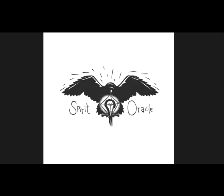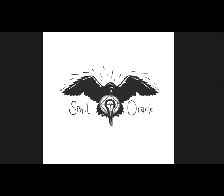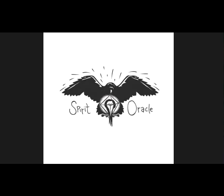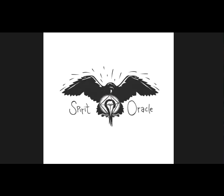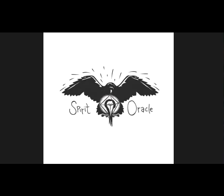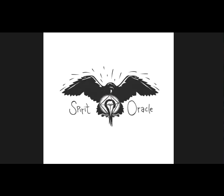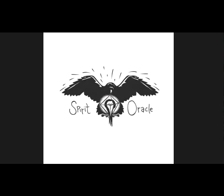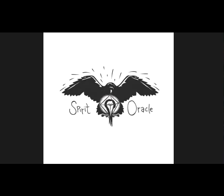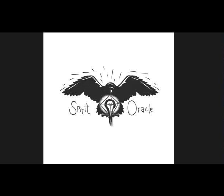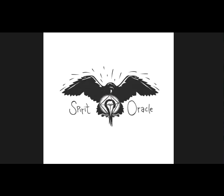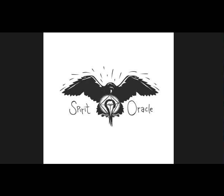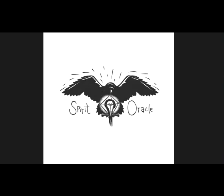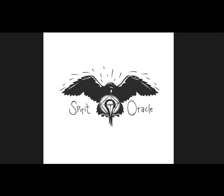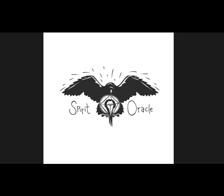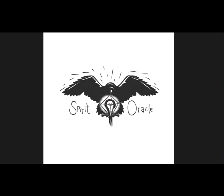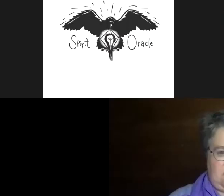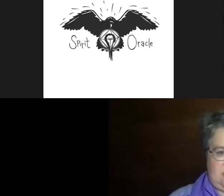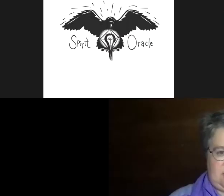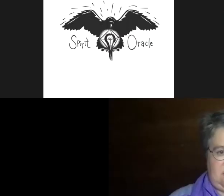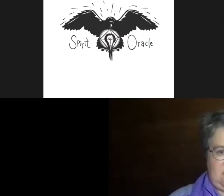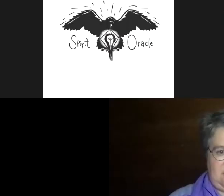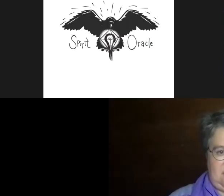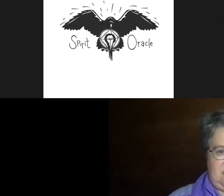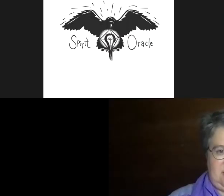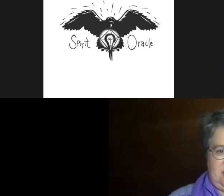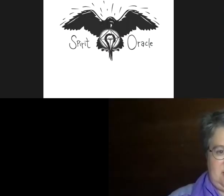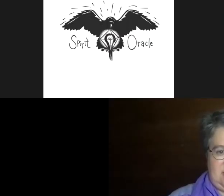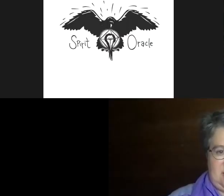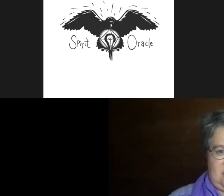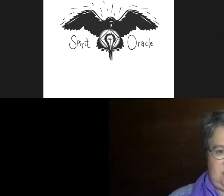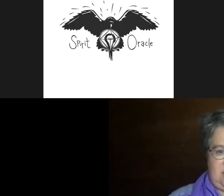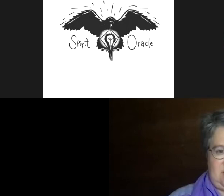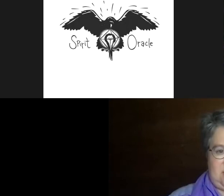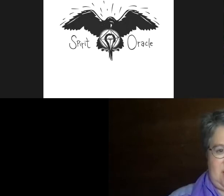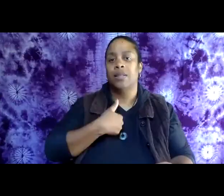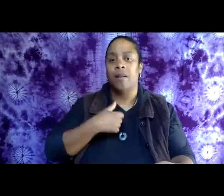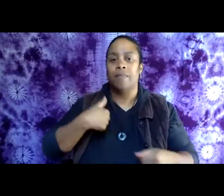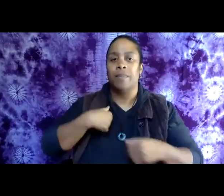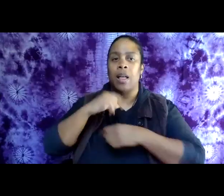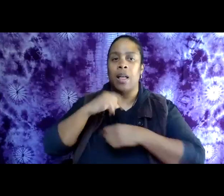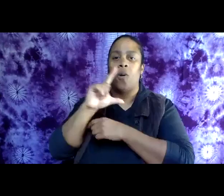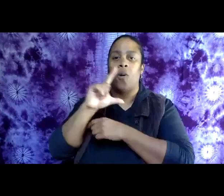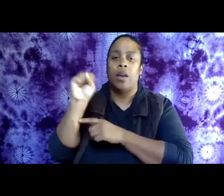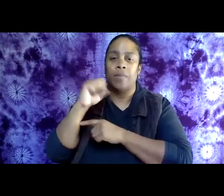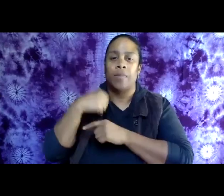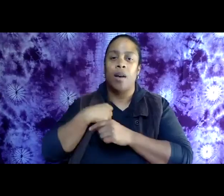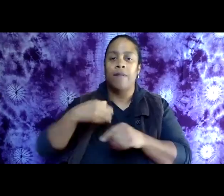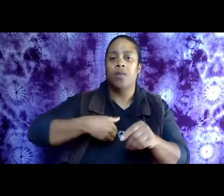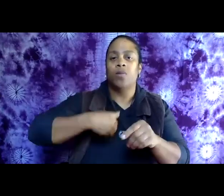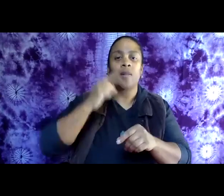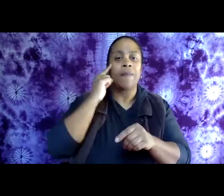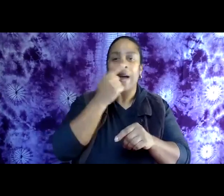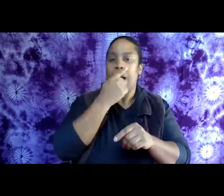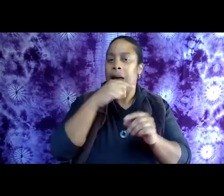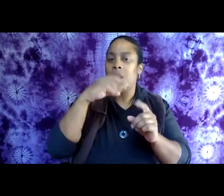Thanks, Thorne. And get myself up here. And I'm Laurel Shimayo. I'm an intuitive eye reader and a